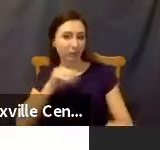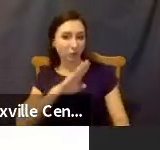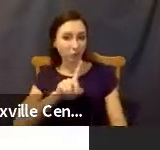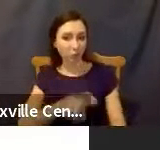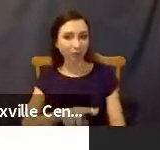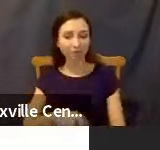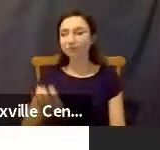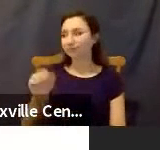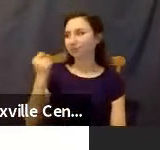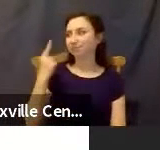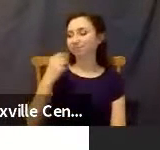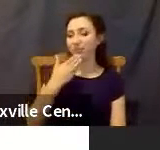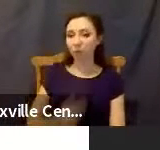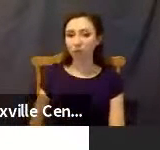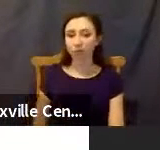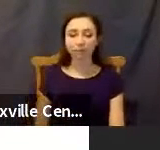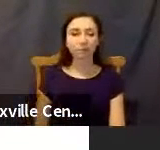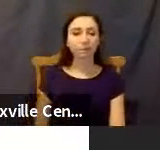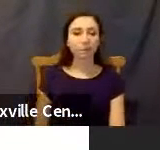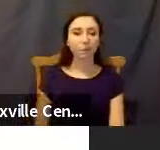Got it.